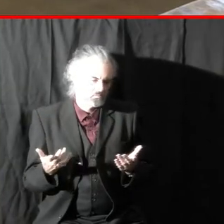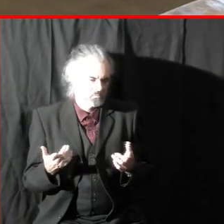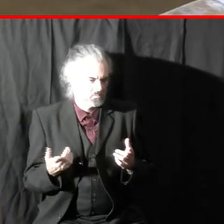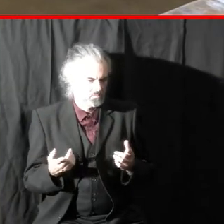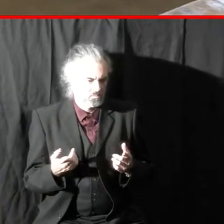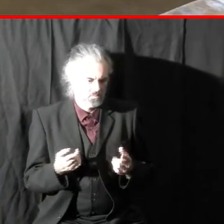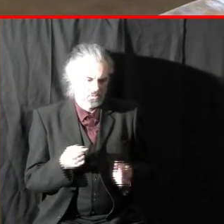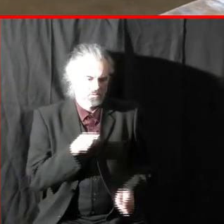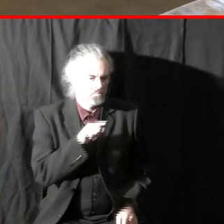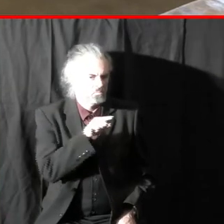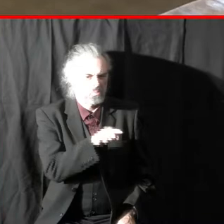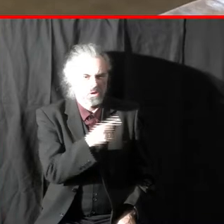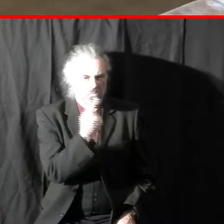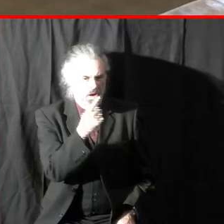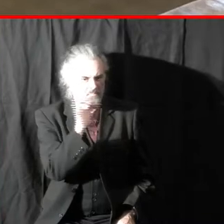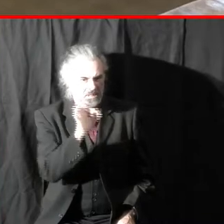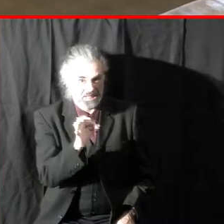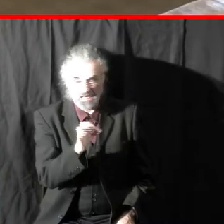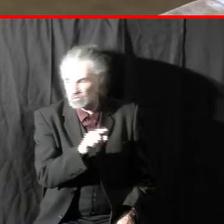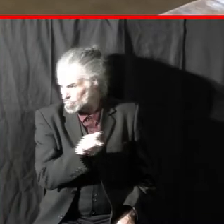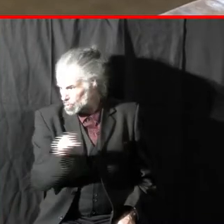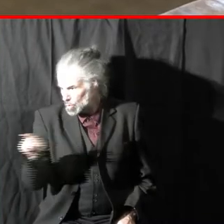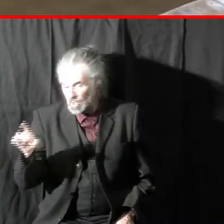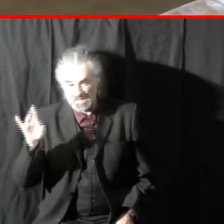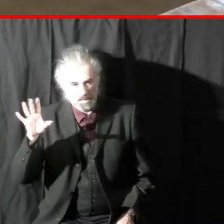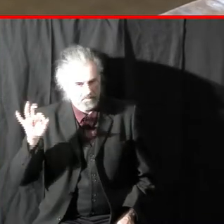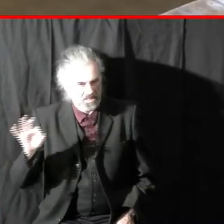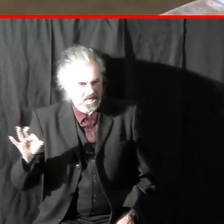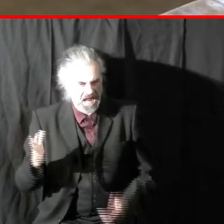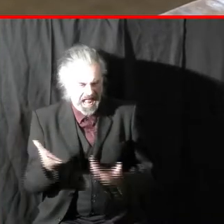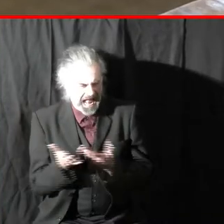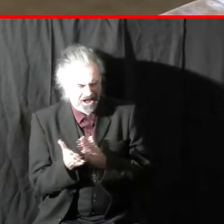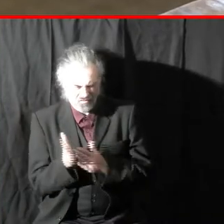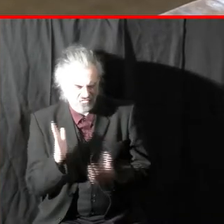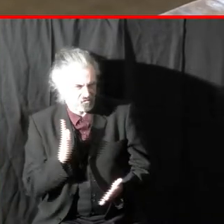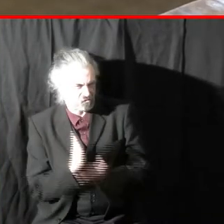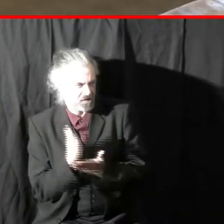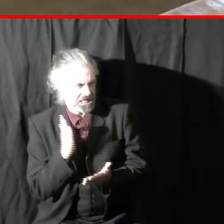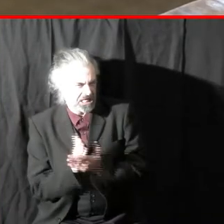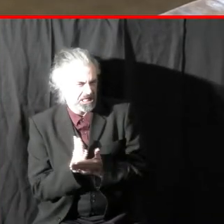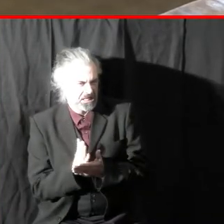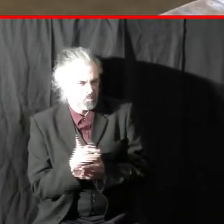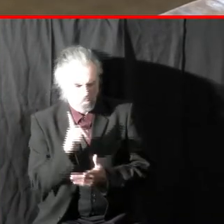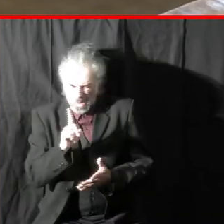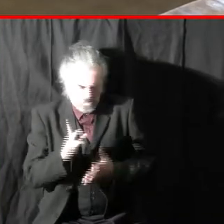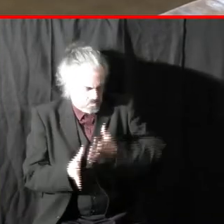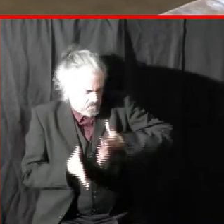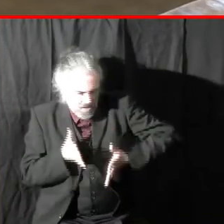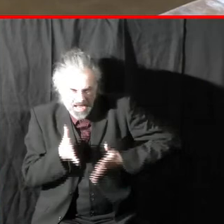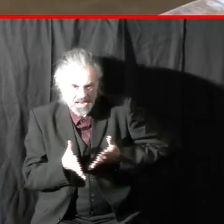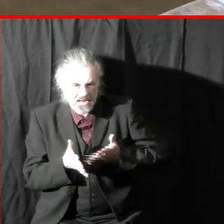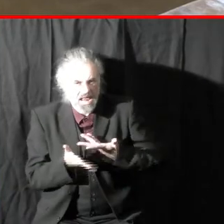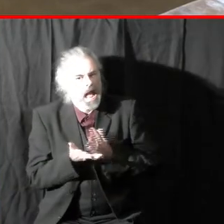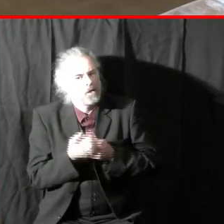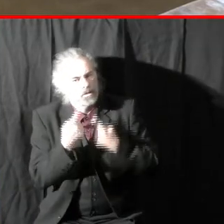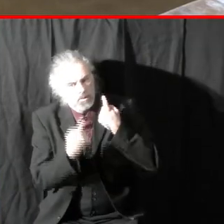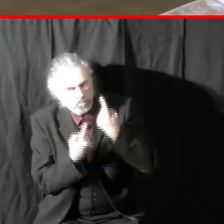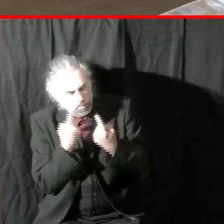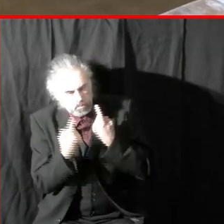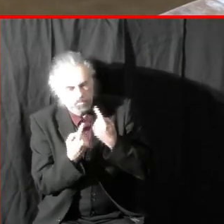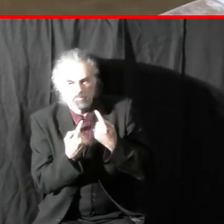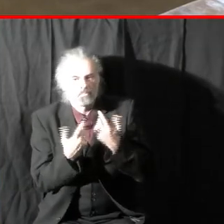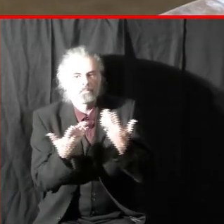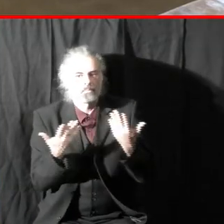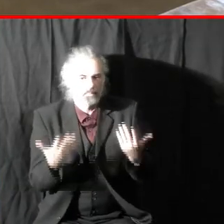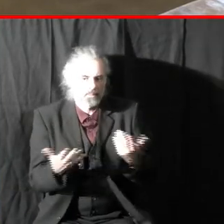0.1% to 10% actually means in the environment, and then conveying it to people, you can't